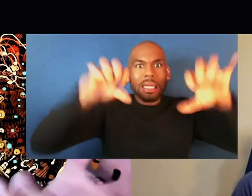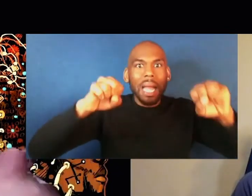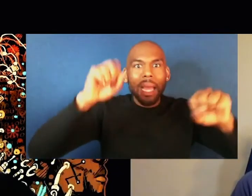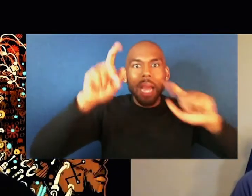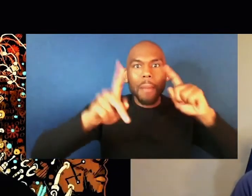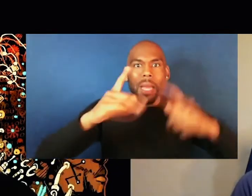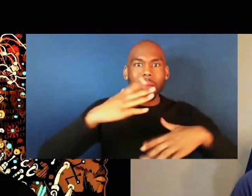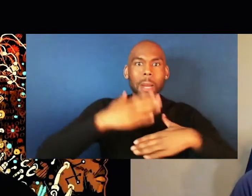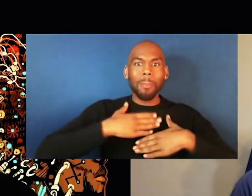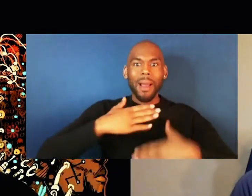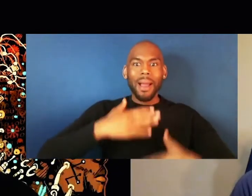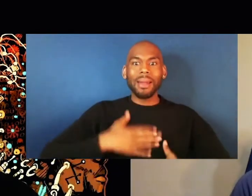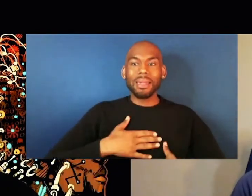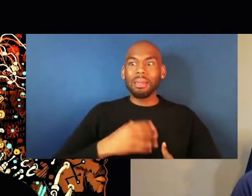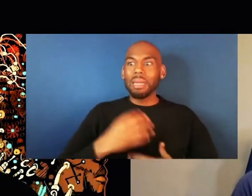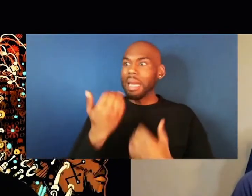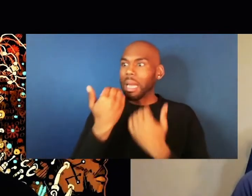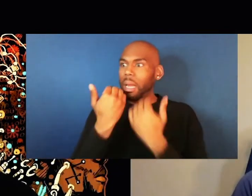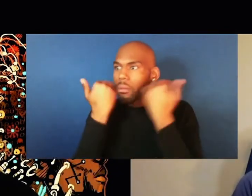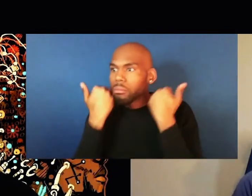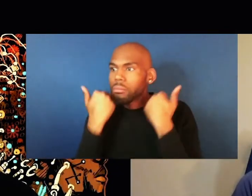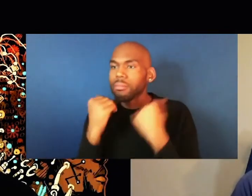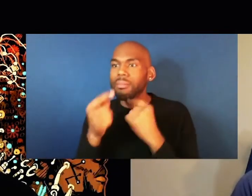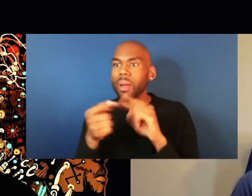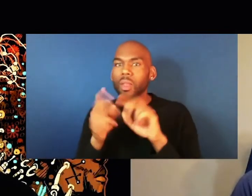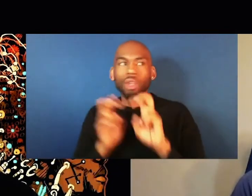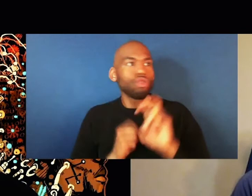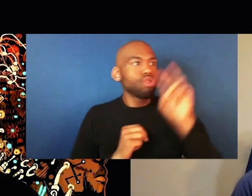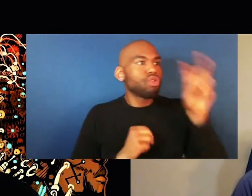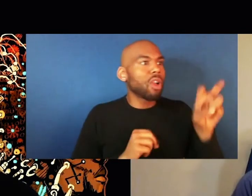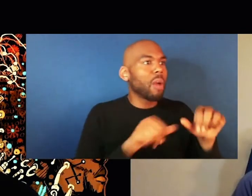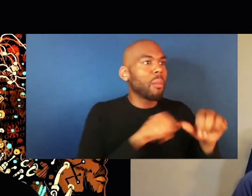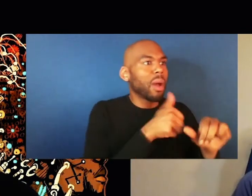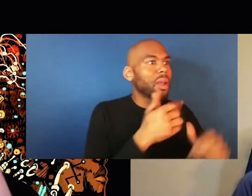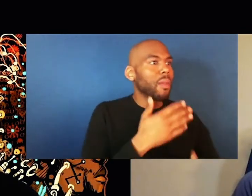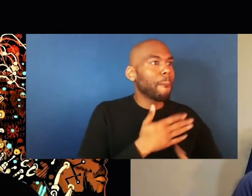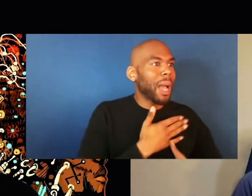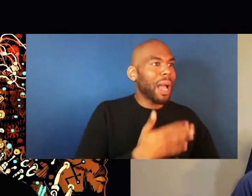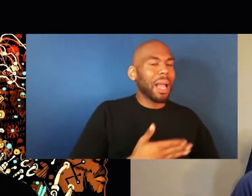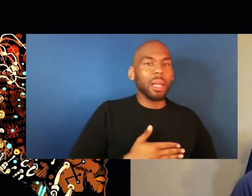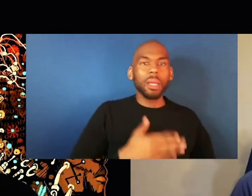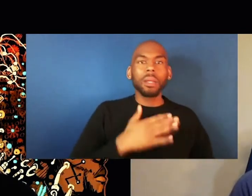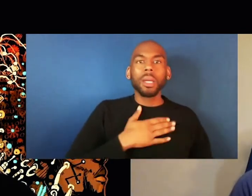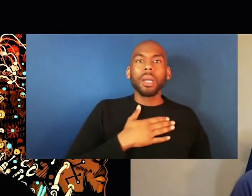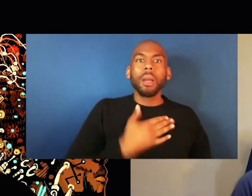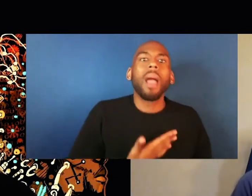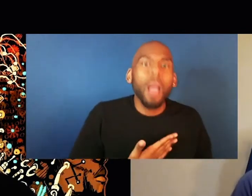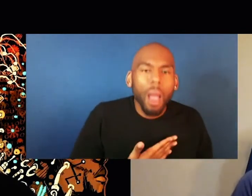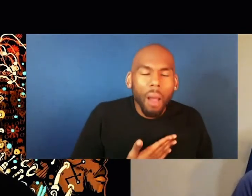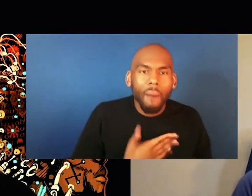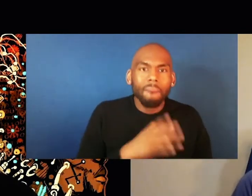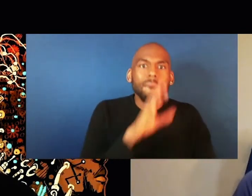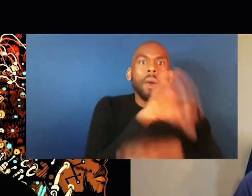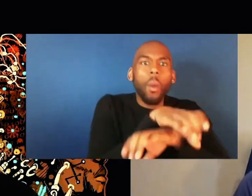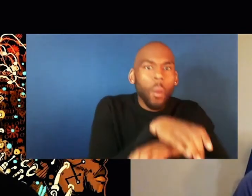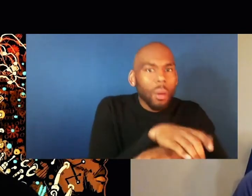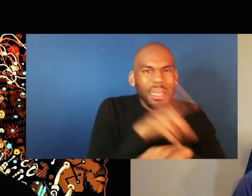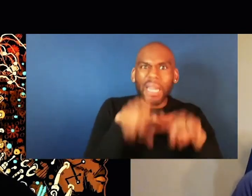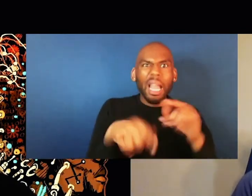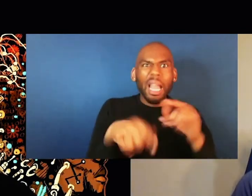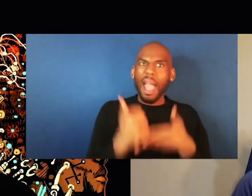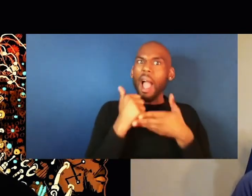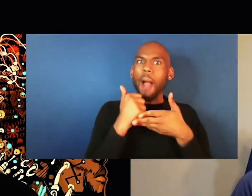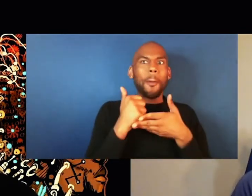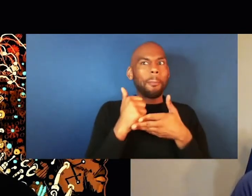bodies, right? And then he eats them, and then he jumps into another body, and he's compelled to do so. Like he can't help it, right?